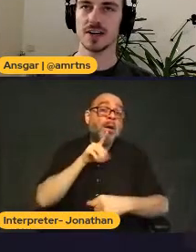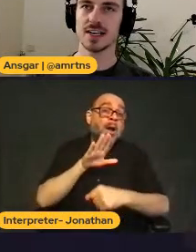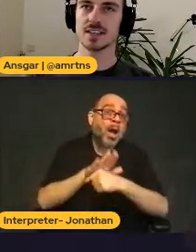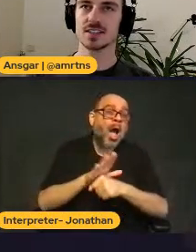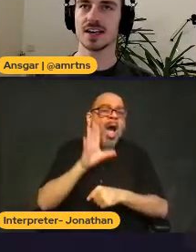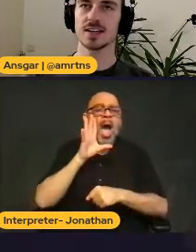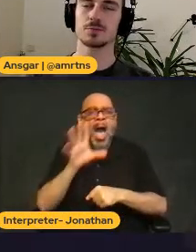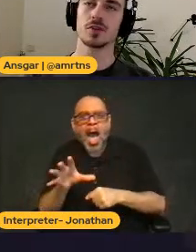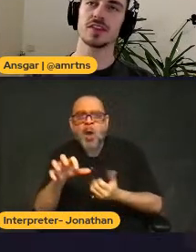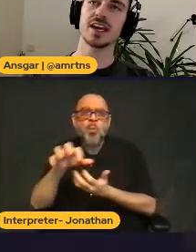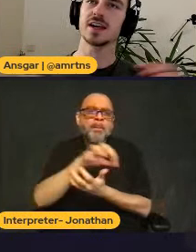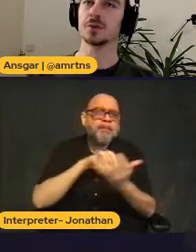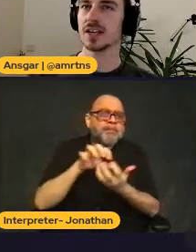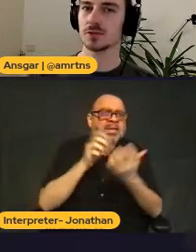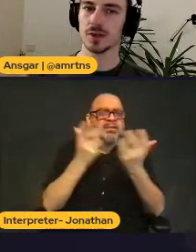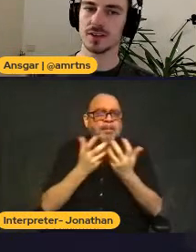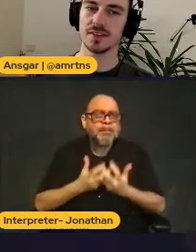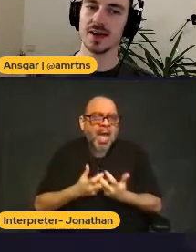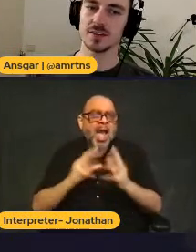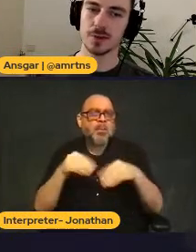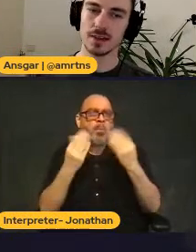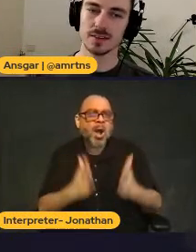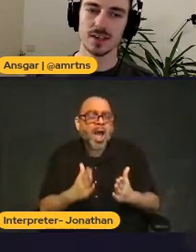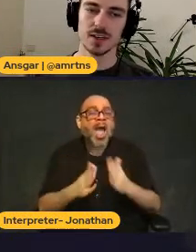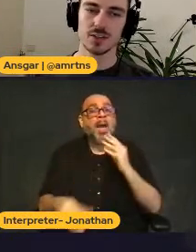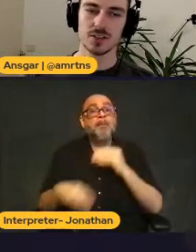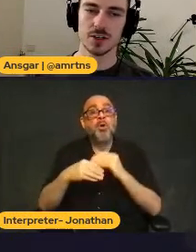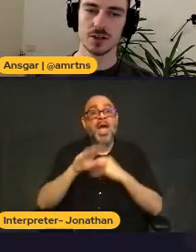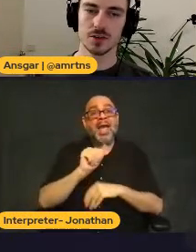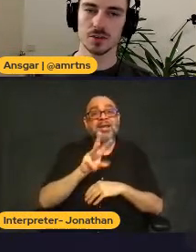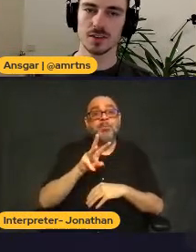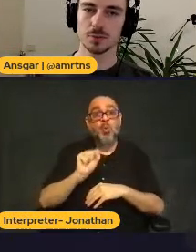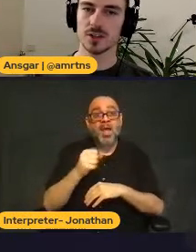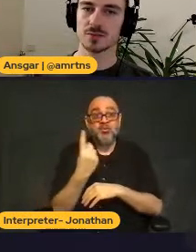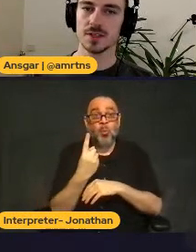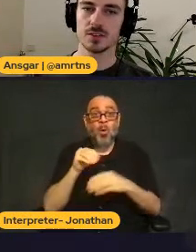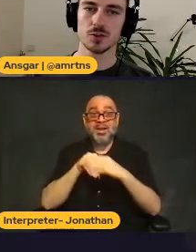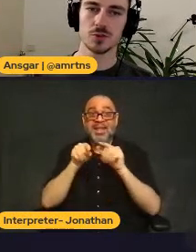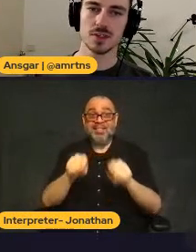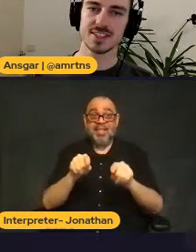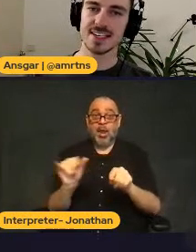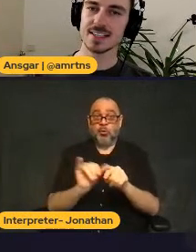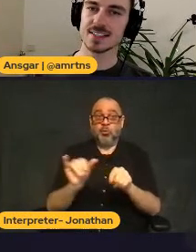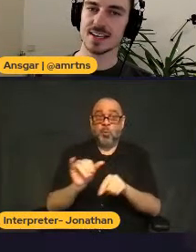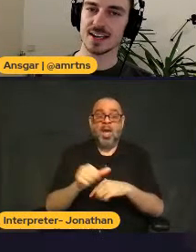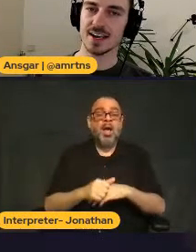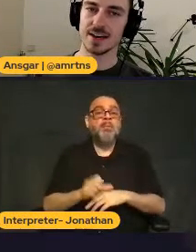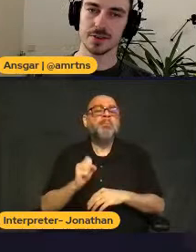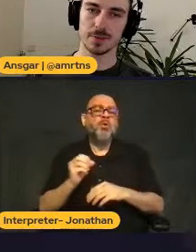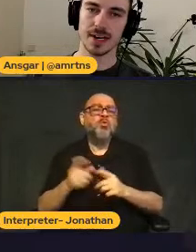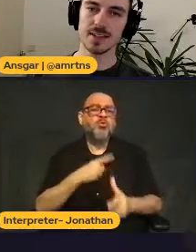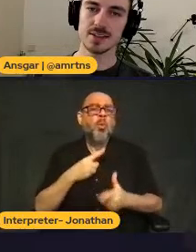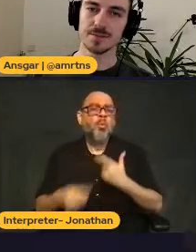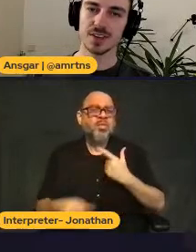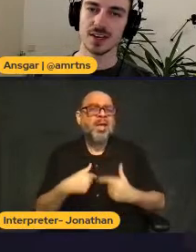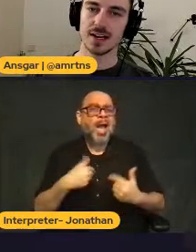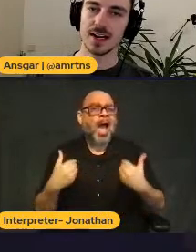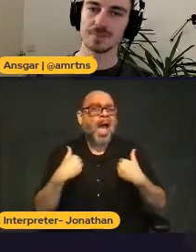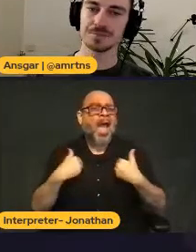those providers and put the AWS one in there as well. So this brings me to a second stack I have in